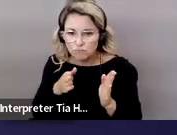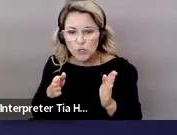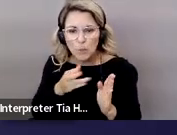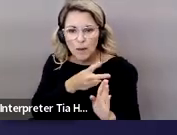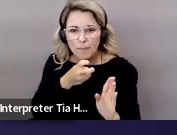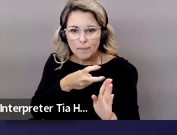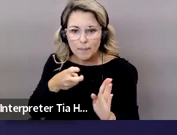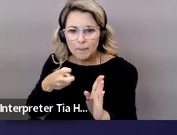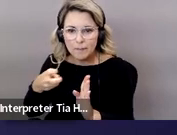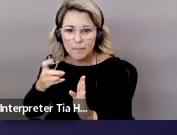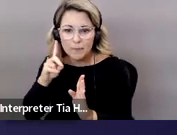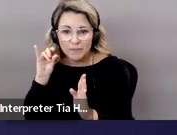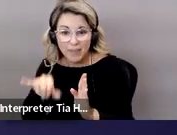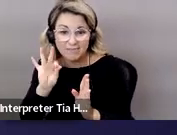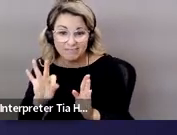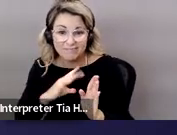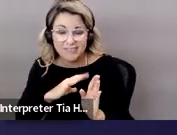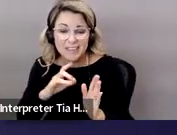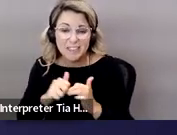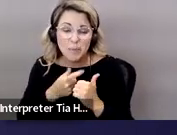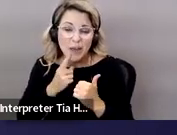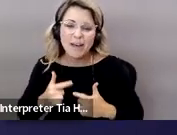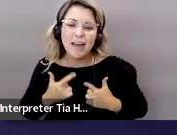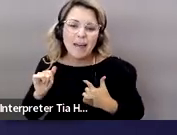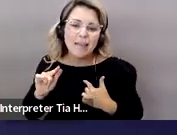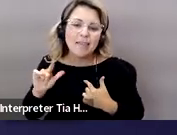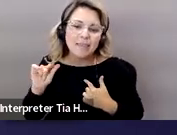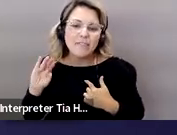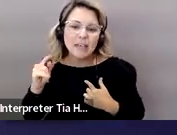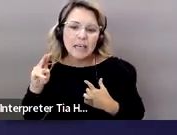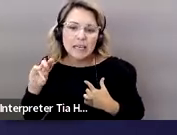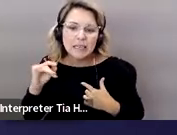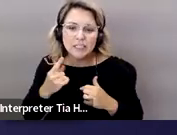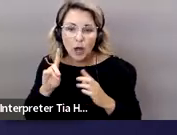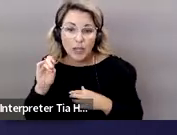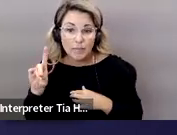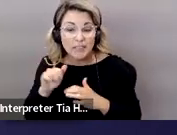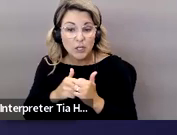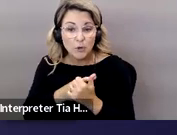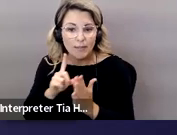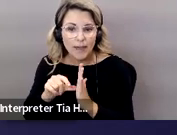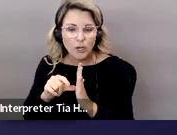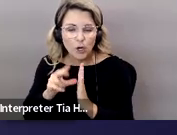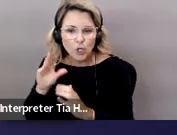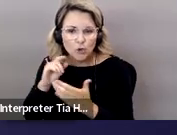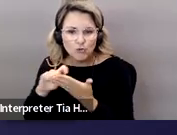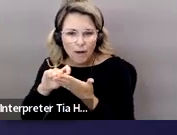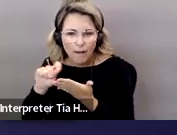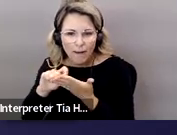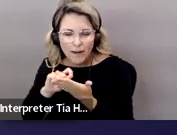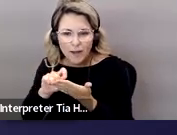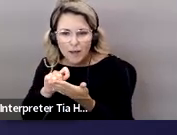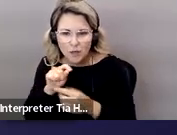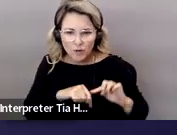I would say, because as you go through the proposal, you might make some decisions to change some things. And then you go back and you kind of update